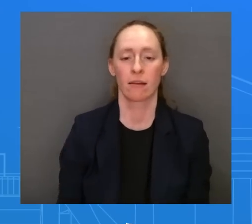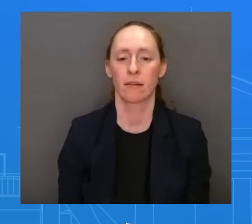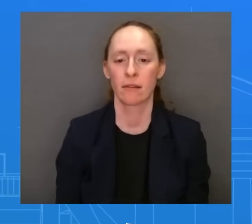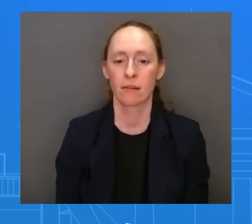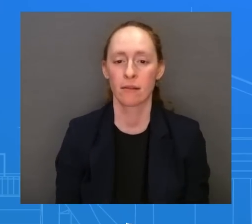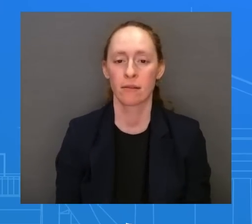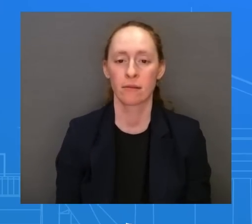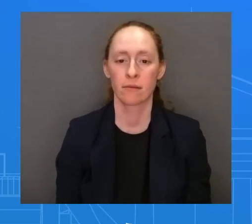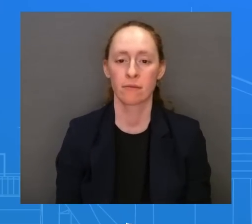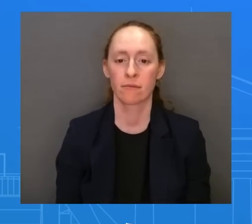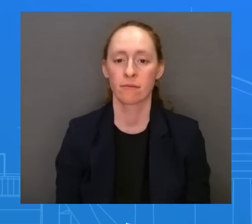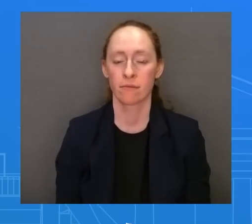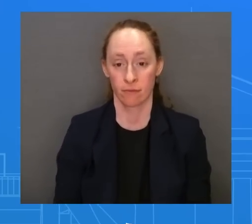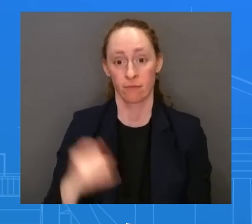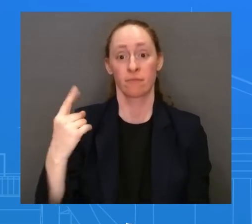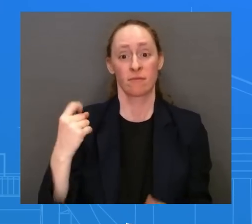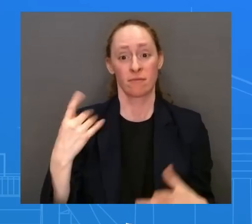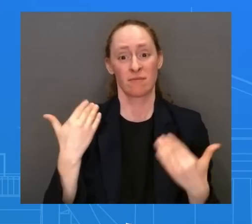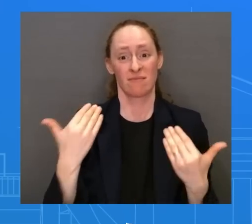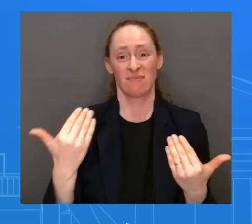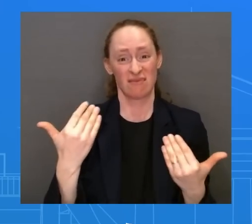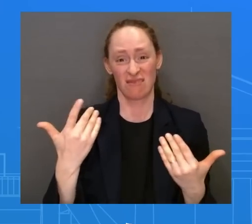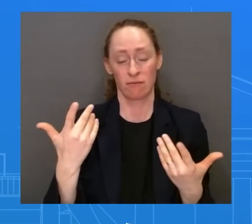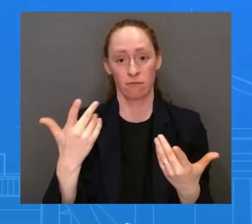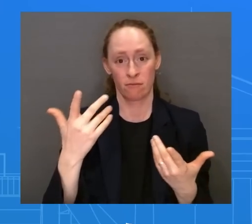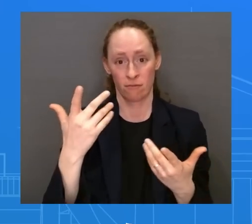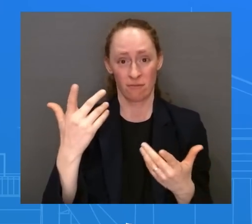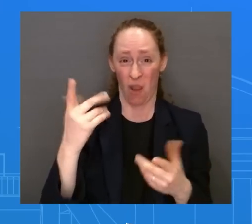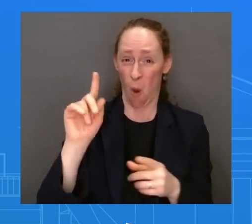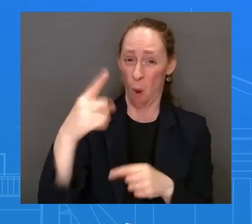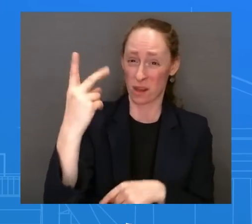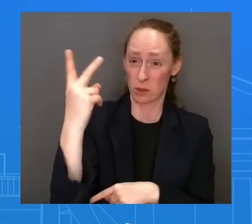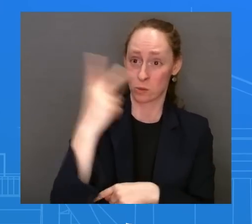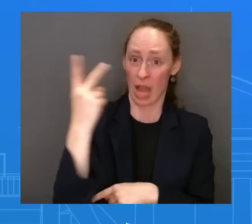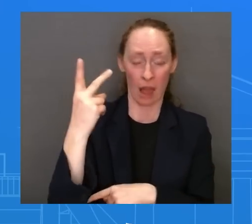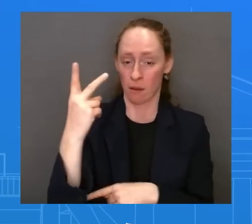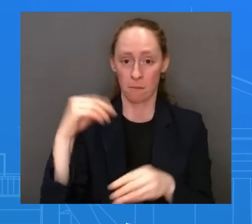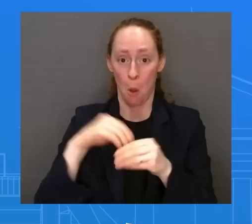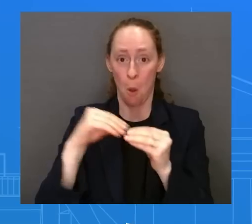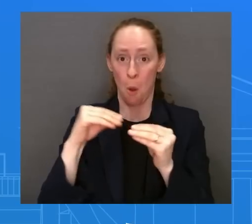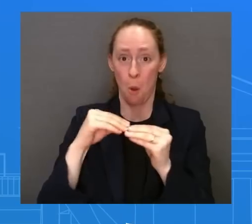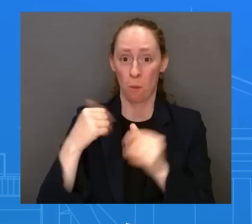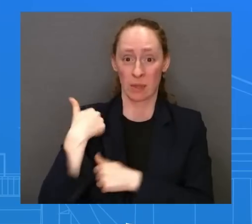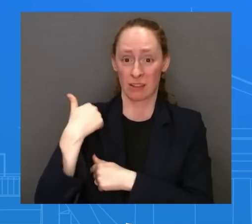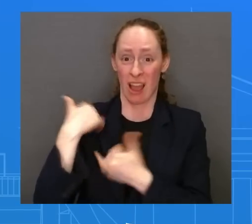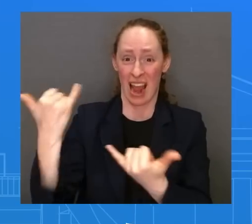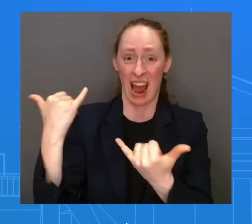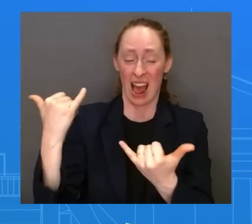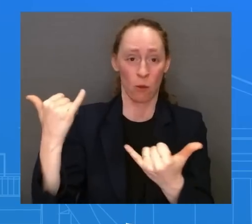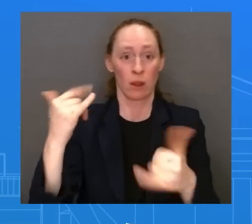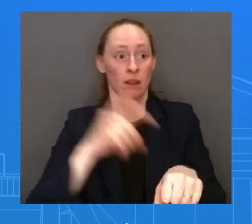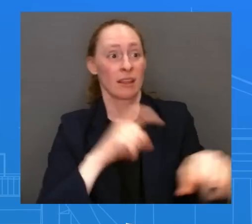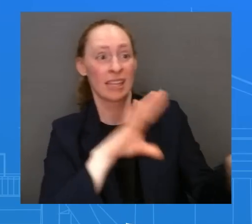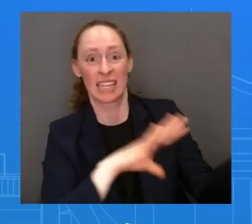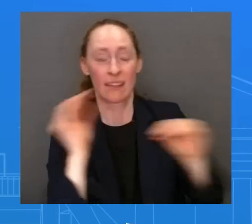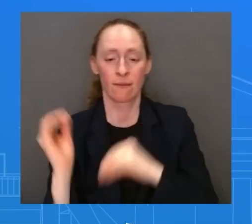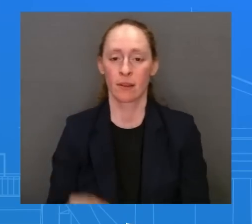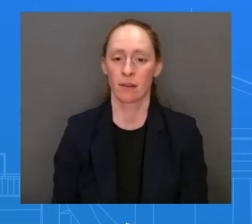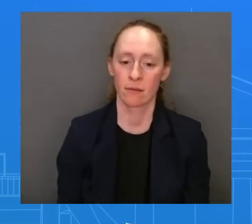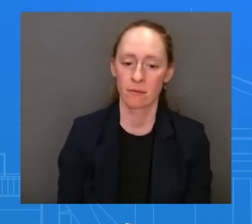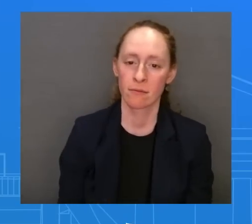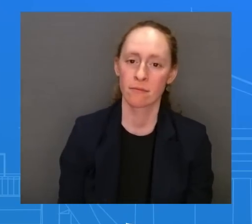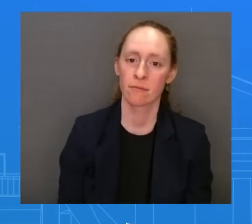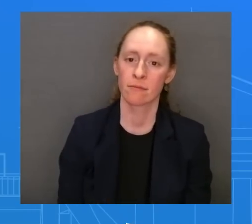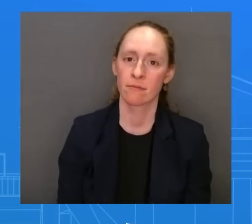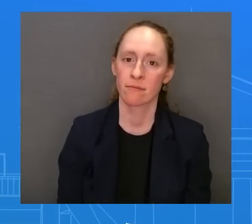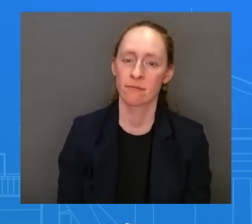a non-combatant evacuation because he put them there and he had to have time to do that what does the president believe what mistakes does